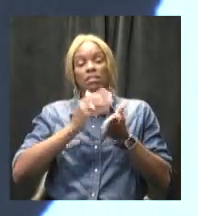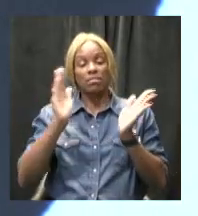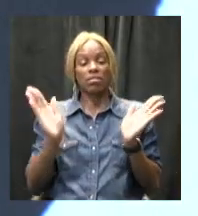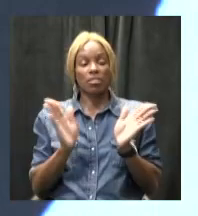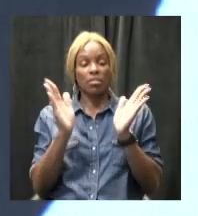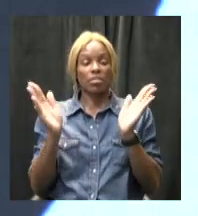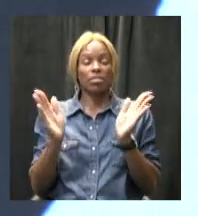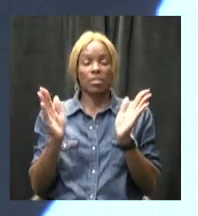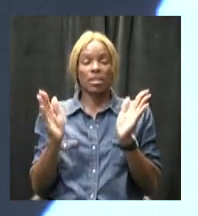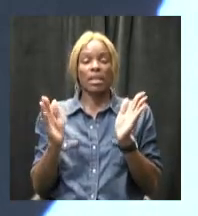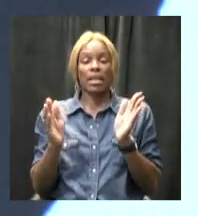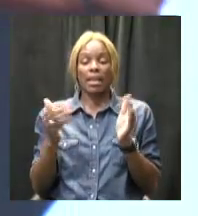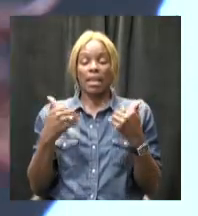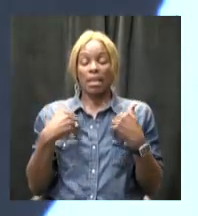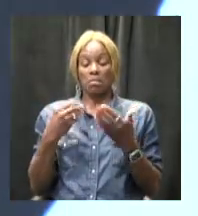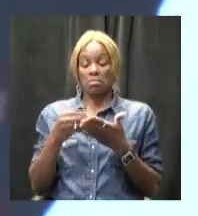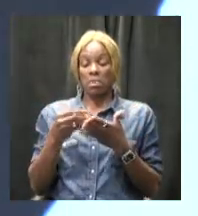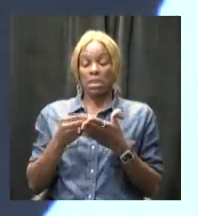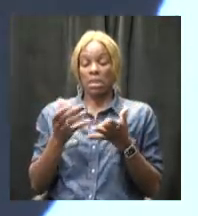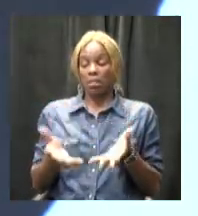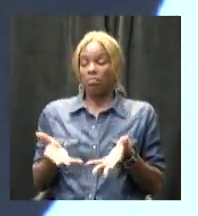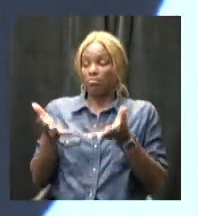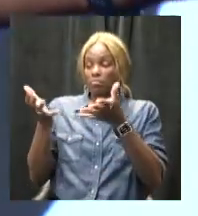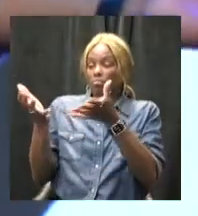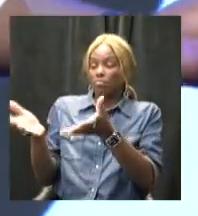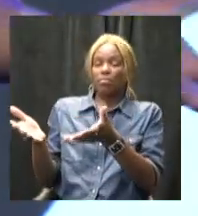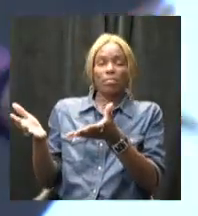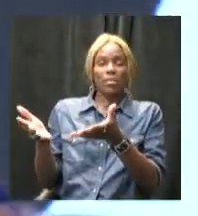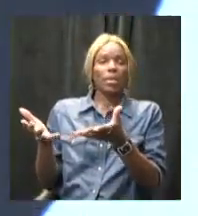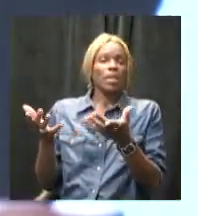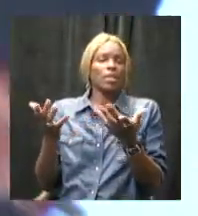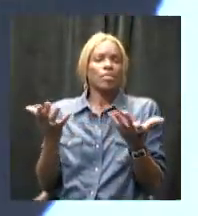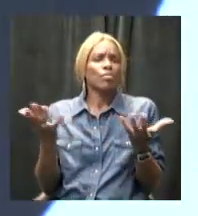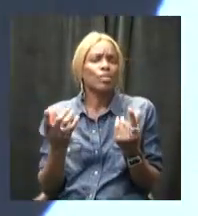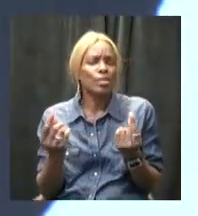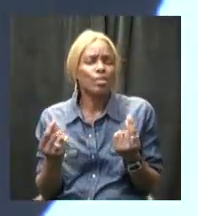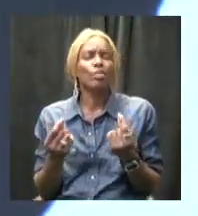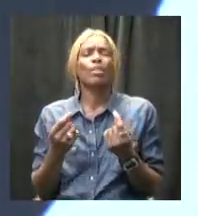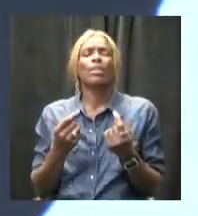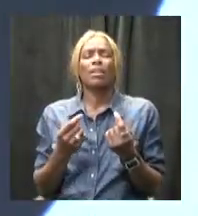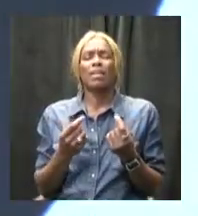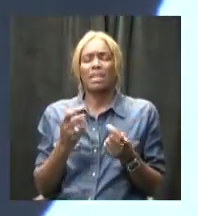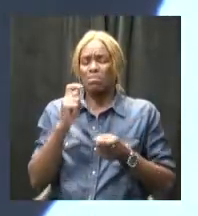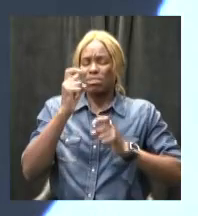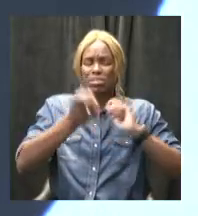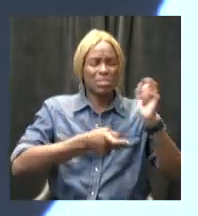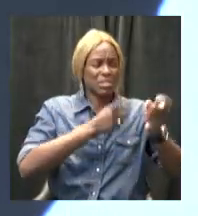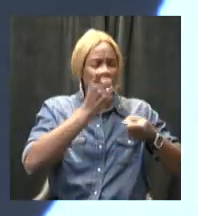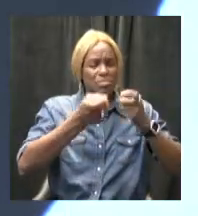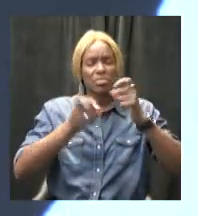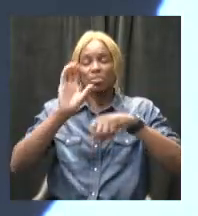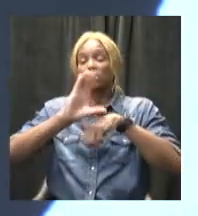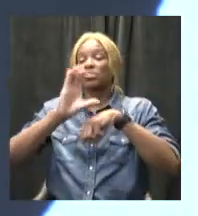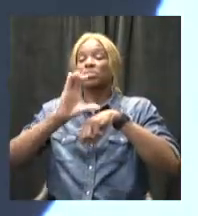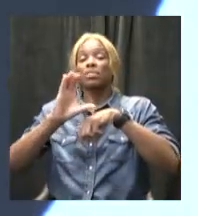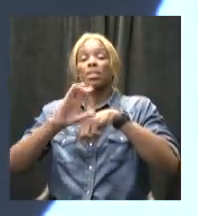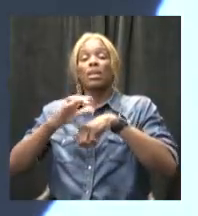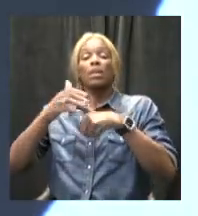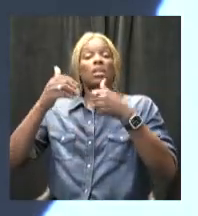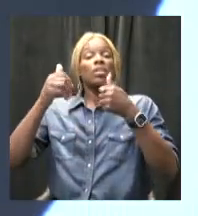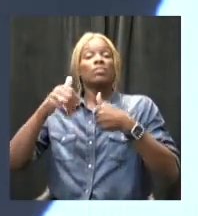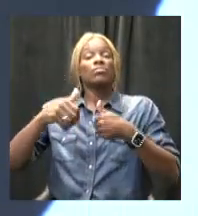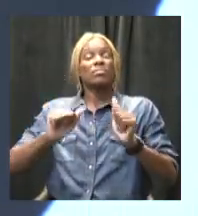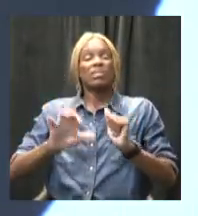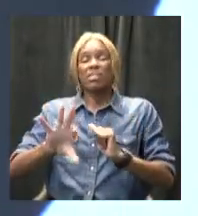put it at the apostles' feet. This is what they did, y'all. They were generous to the church. They were trying to find